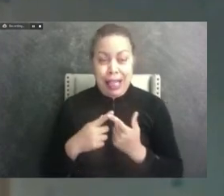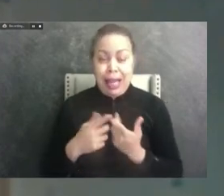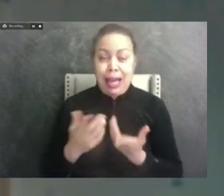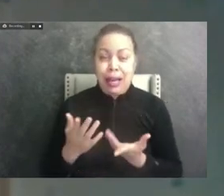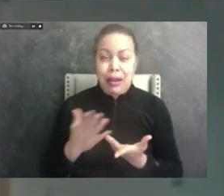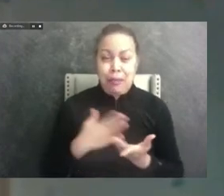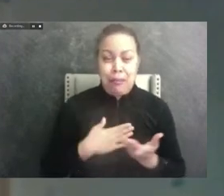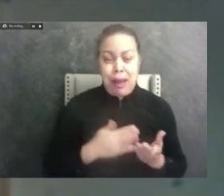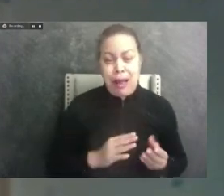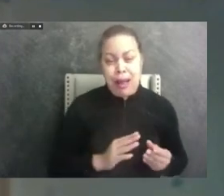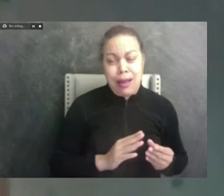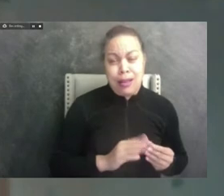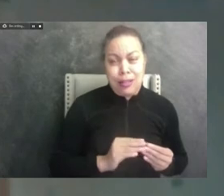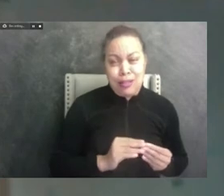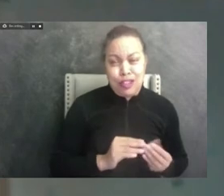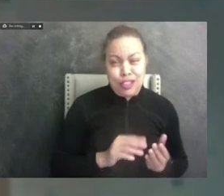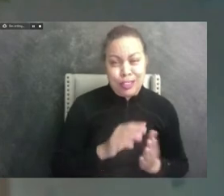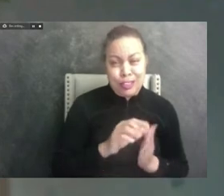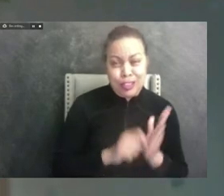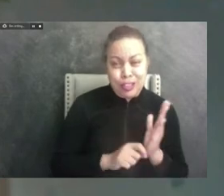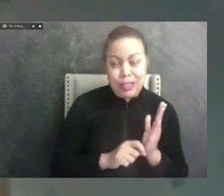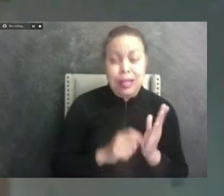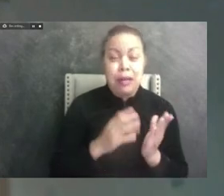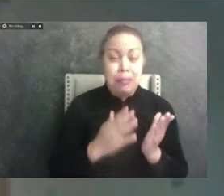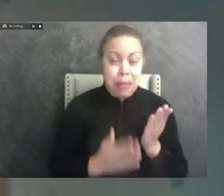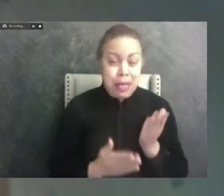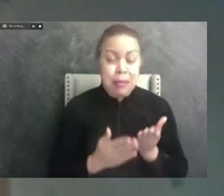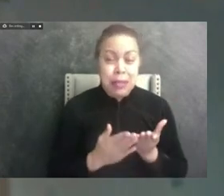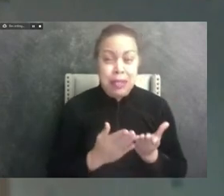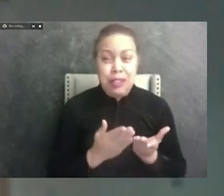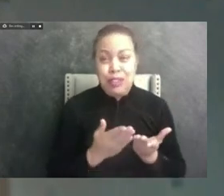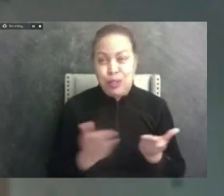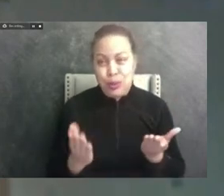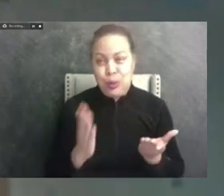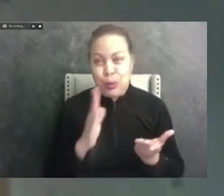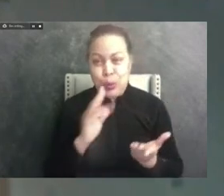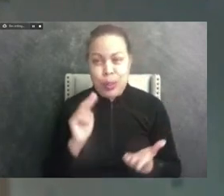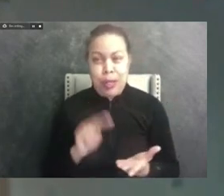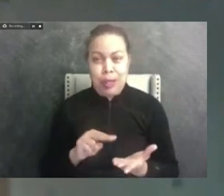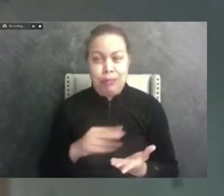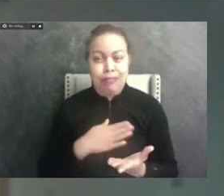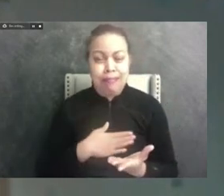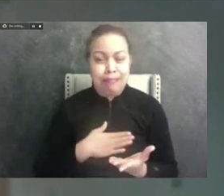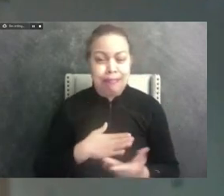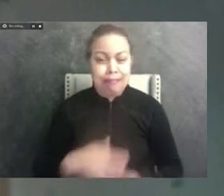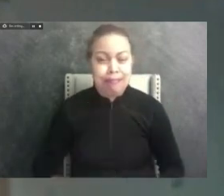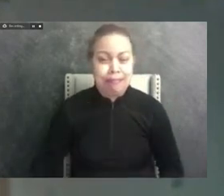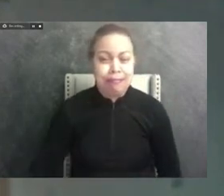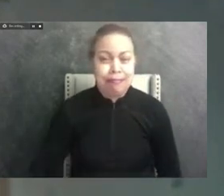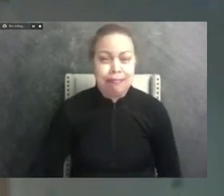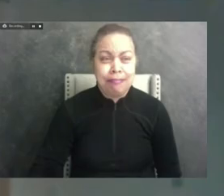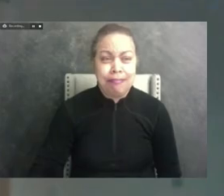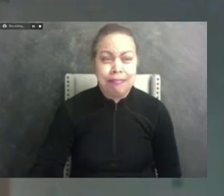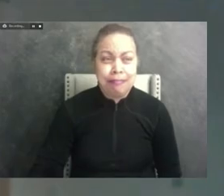verses may, perchance, find grace.